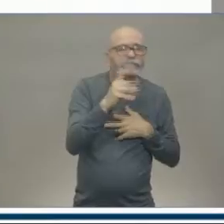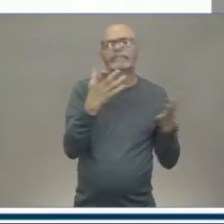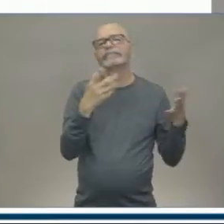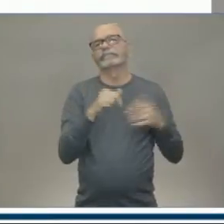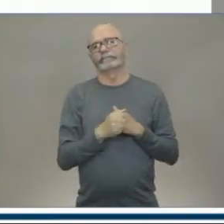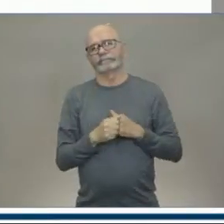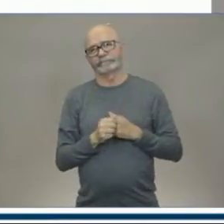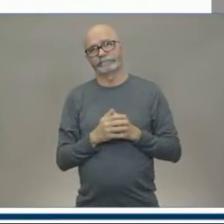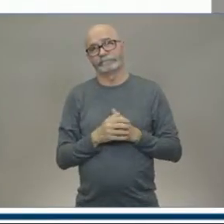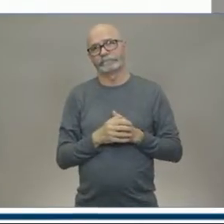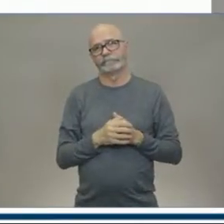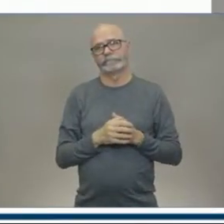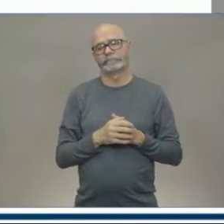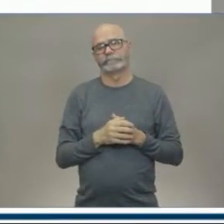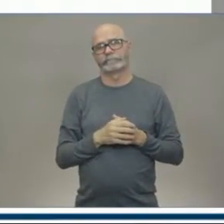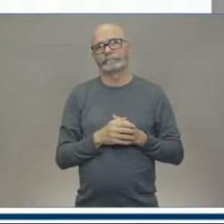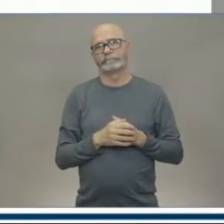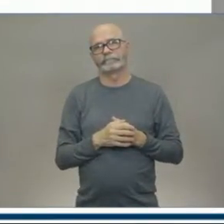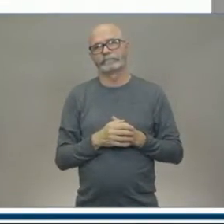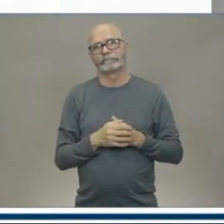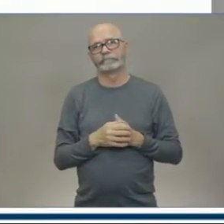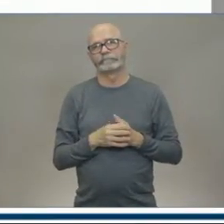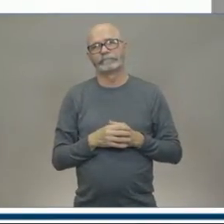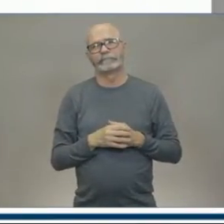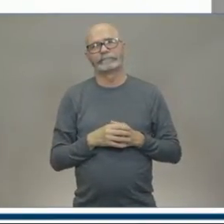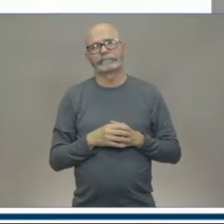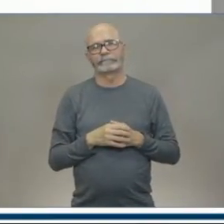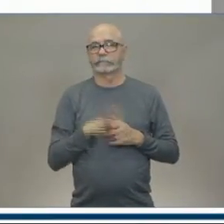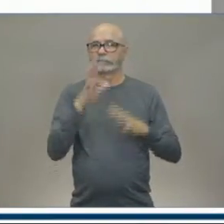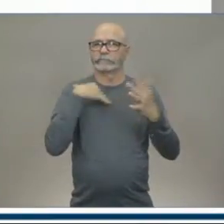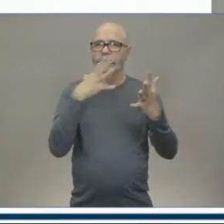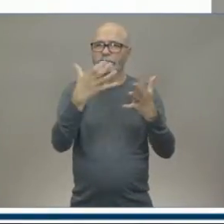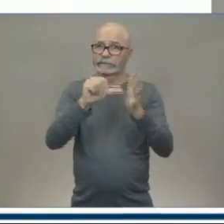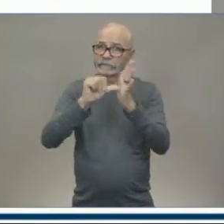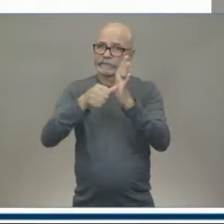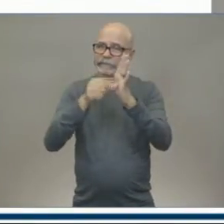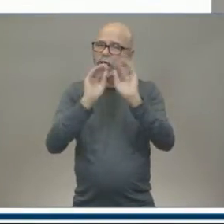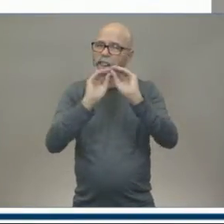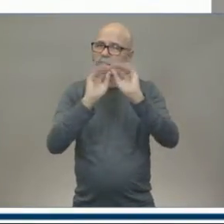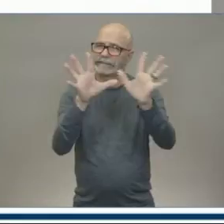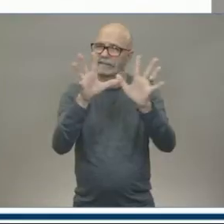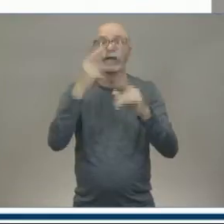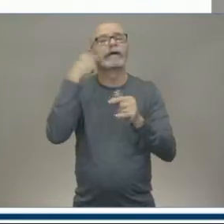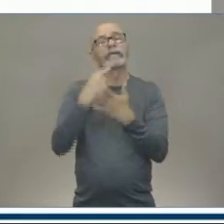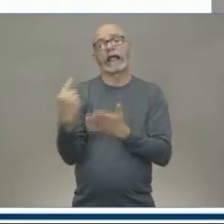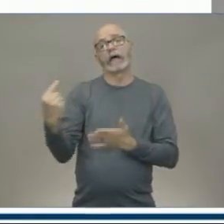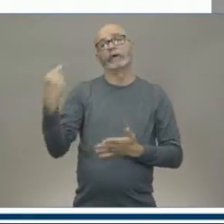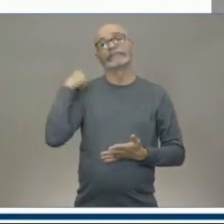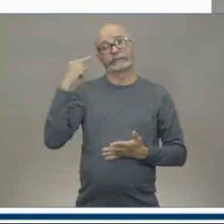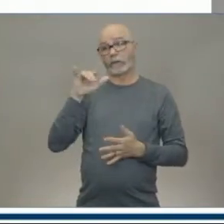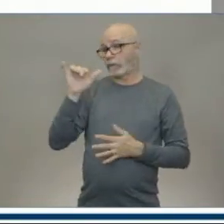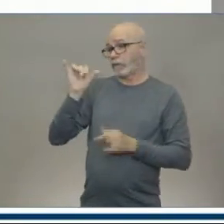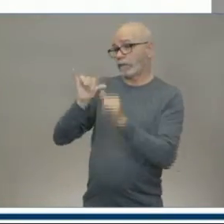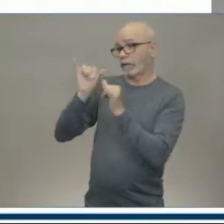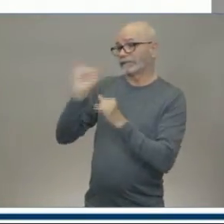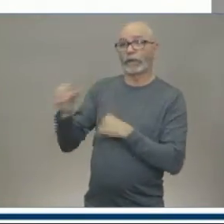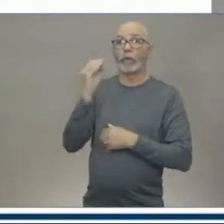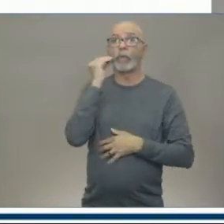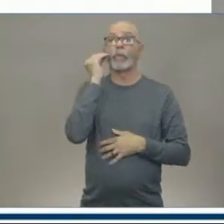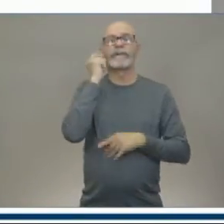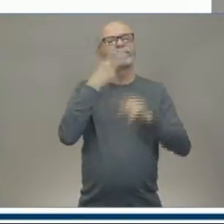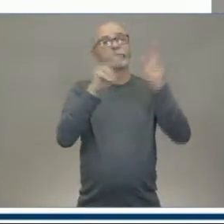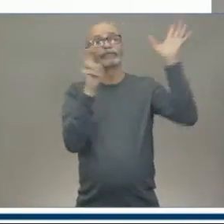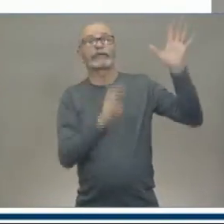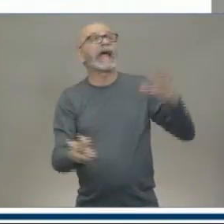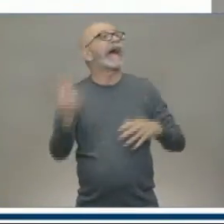last item I want to talk about is some clarification about last week's change for self-isolation after travel. We